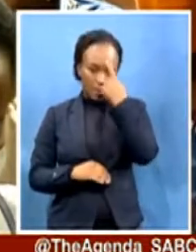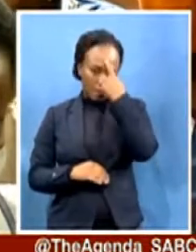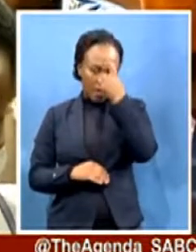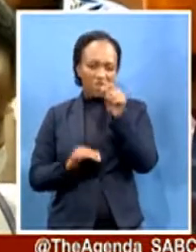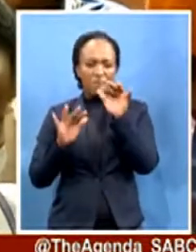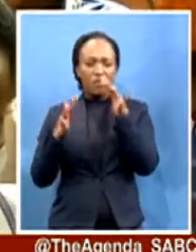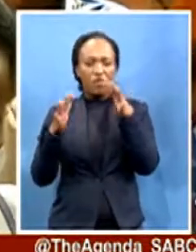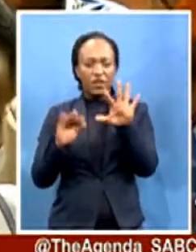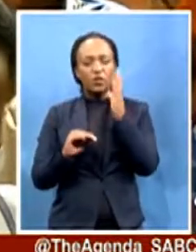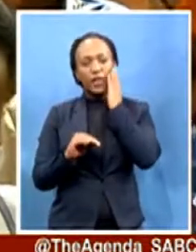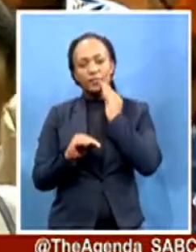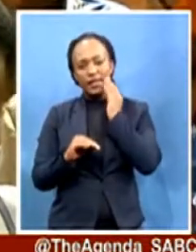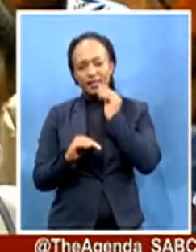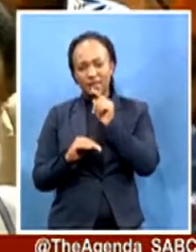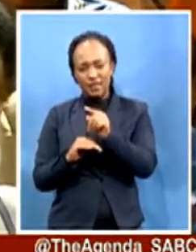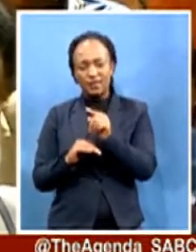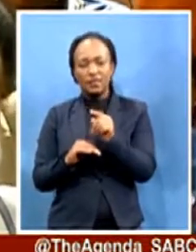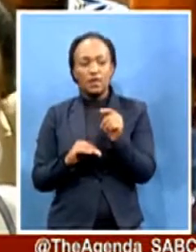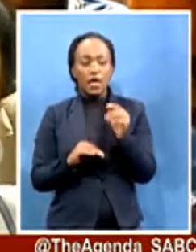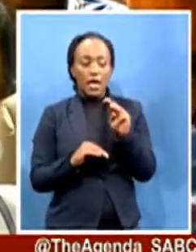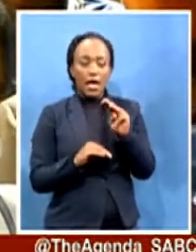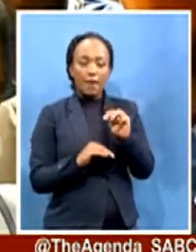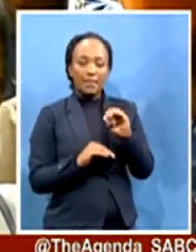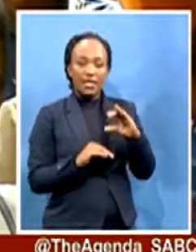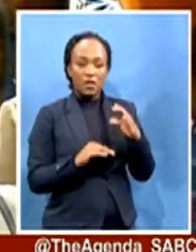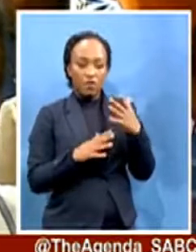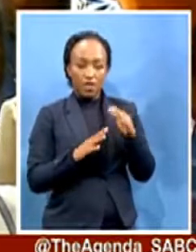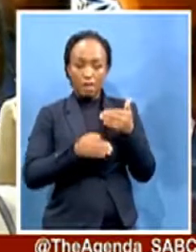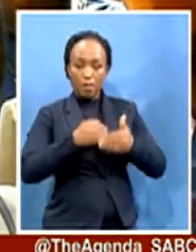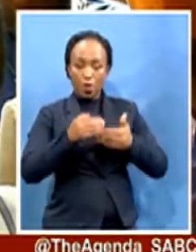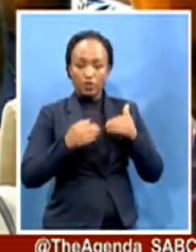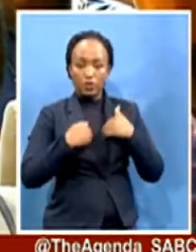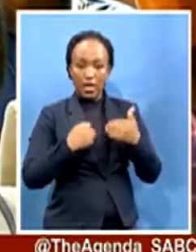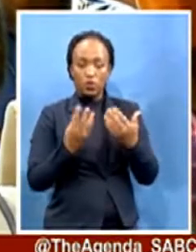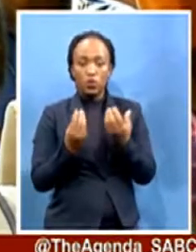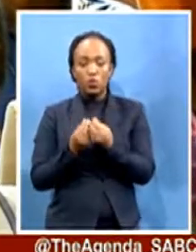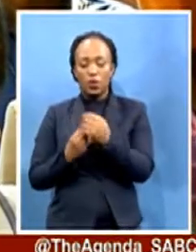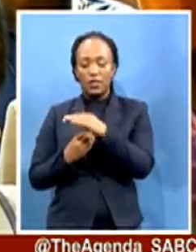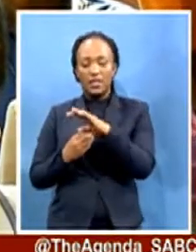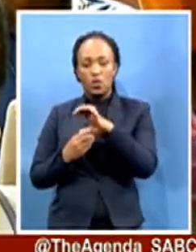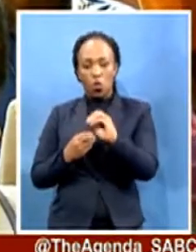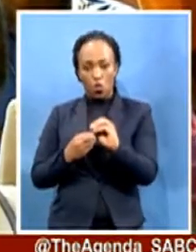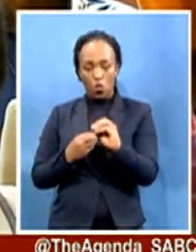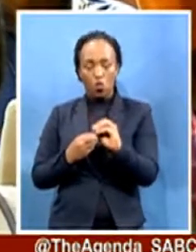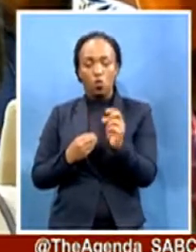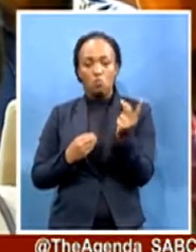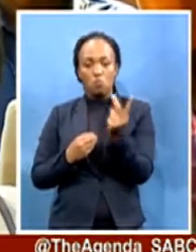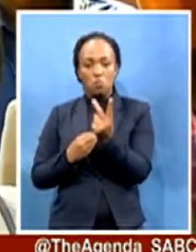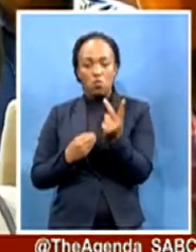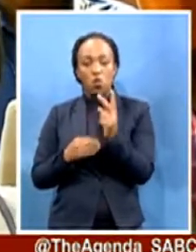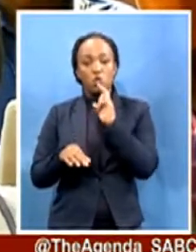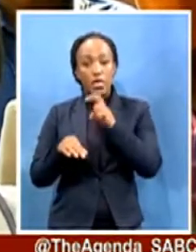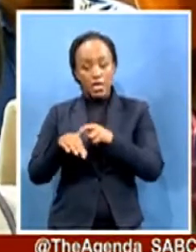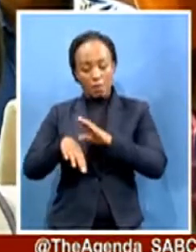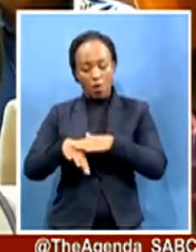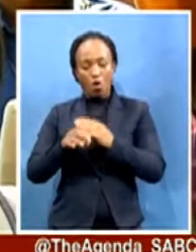process with the CEO, but we do need quite a lot of support and counseling. Fire